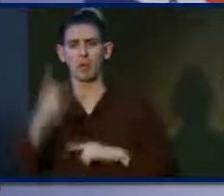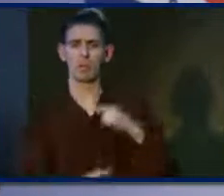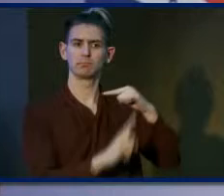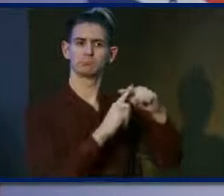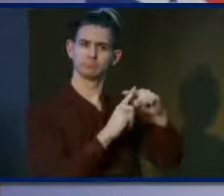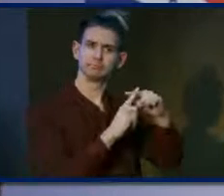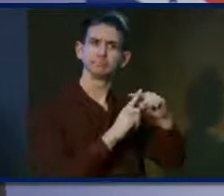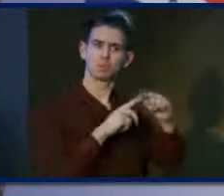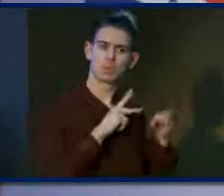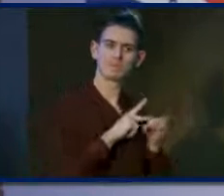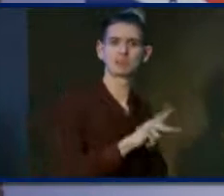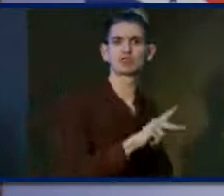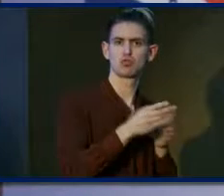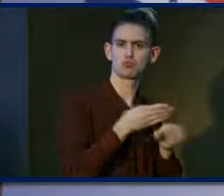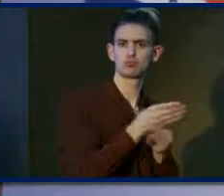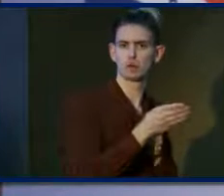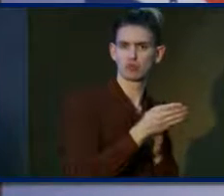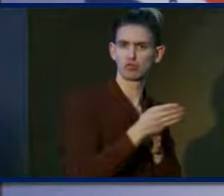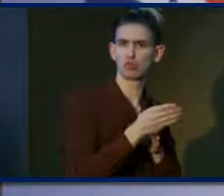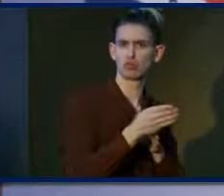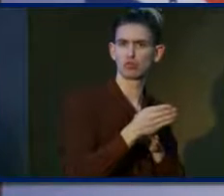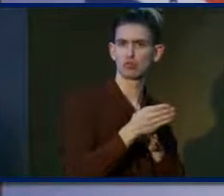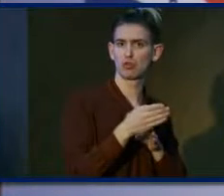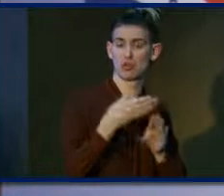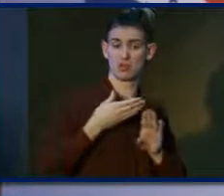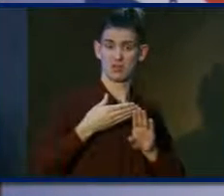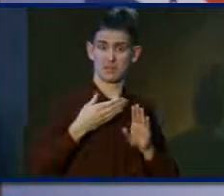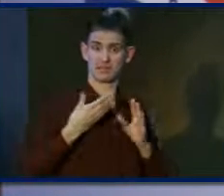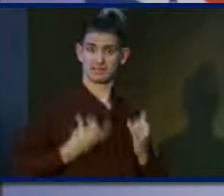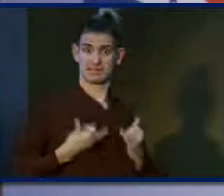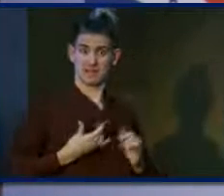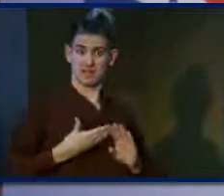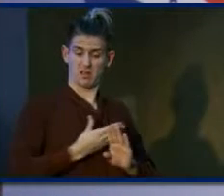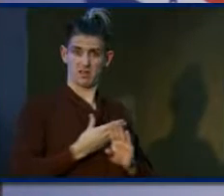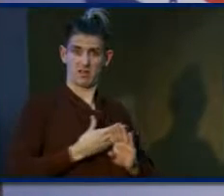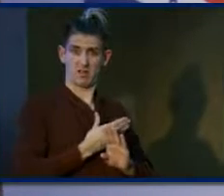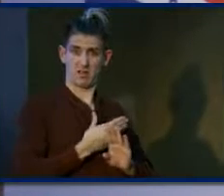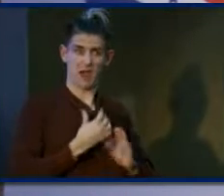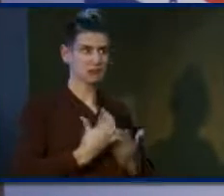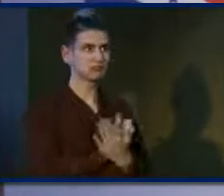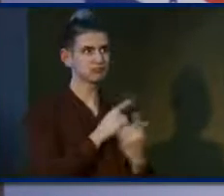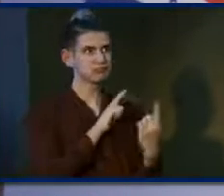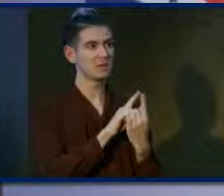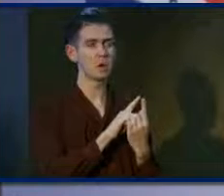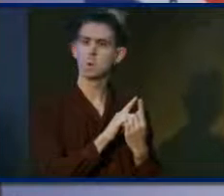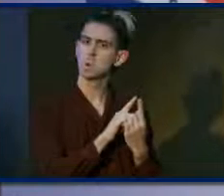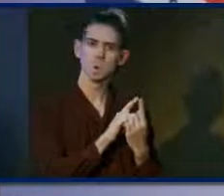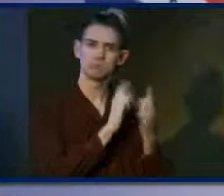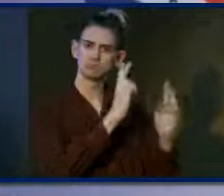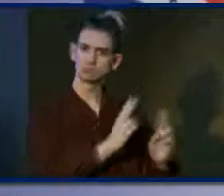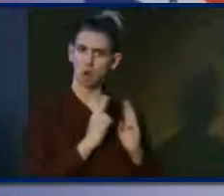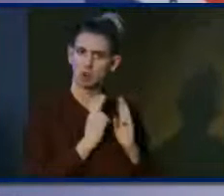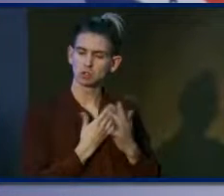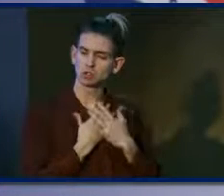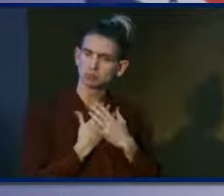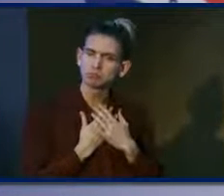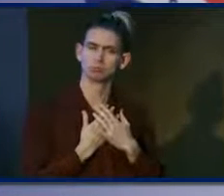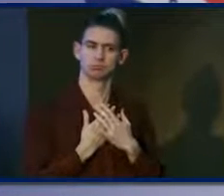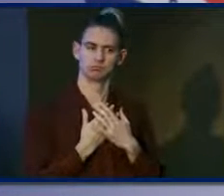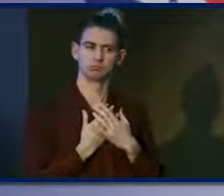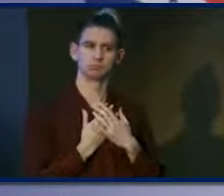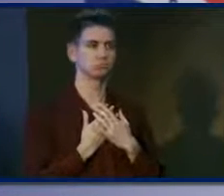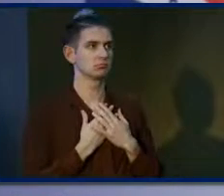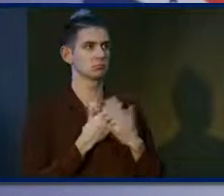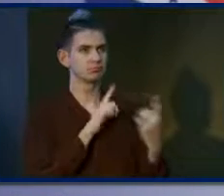career. I had a chance to meet her earlier today, and it's just such an honor to be able to meet her and be there with